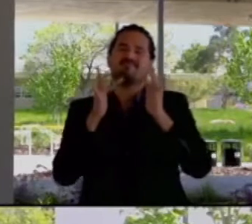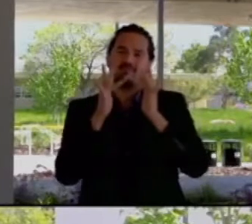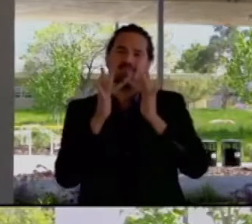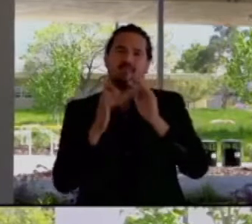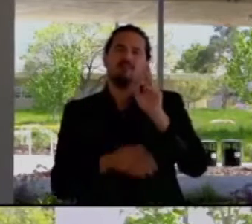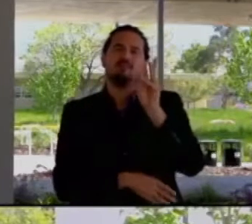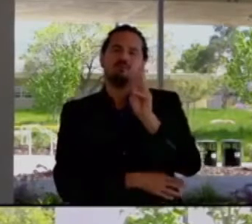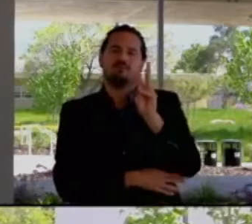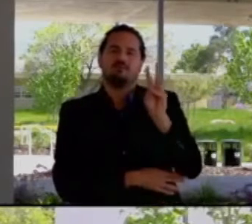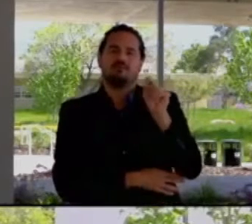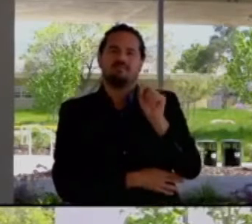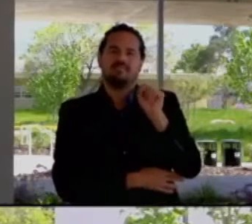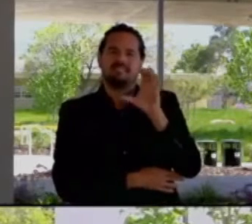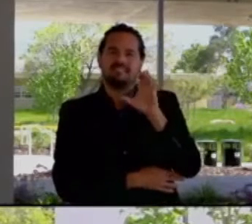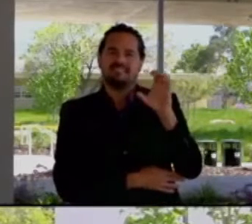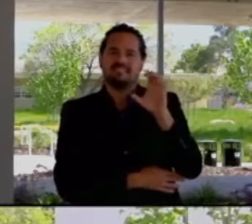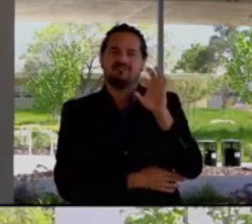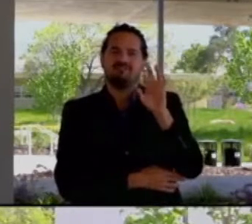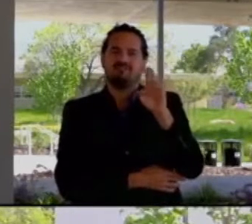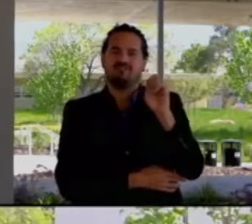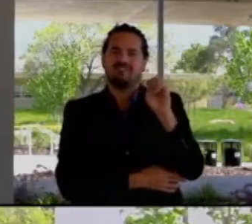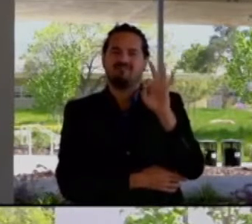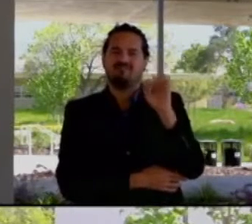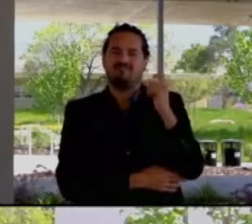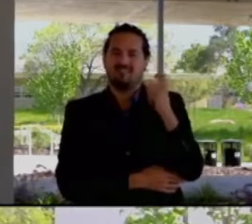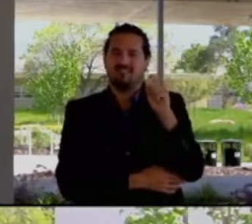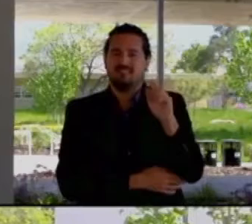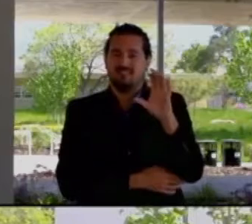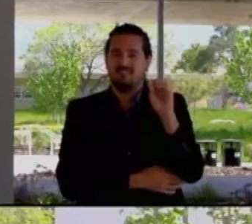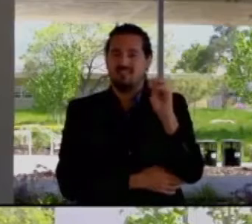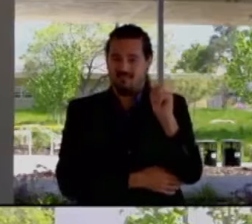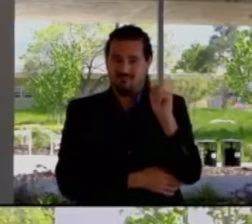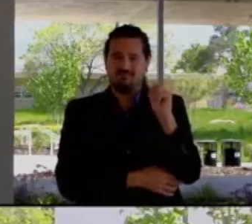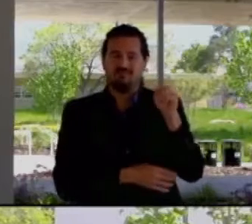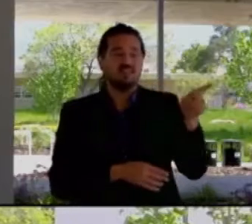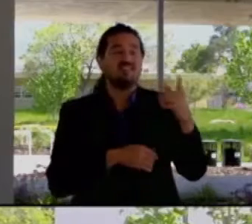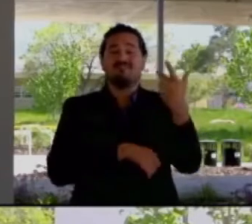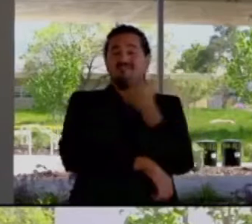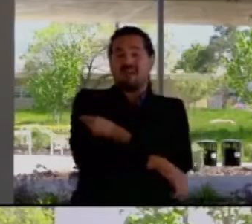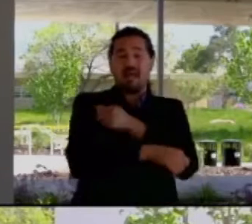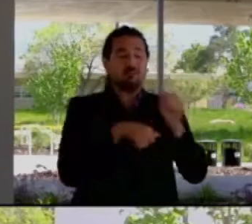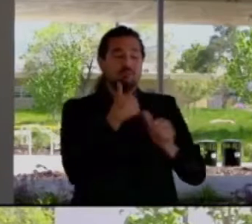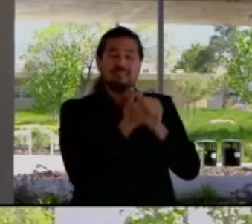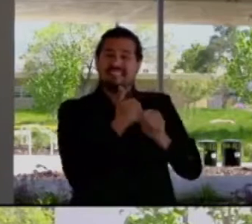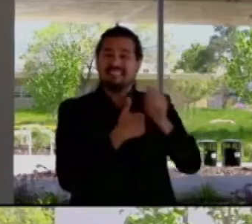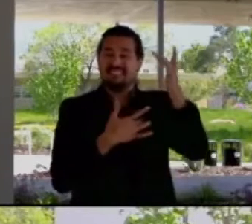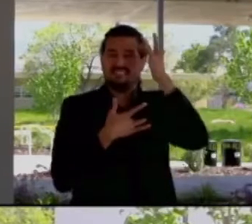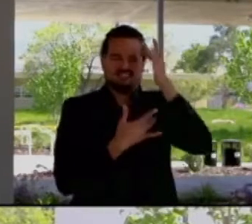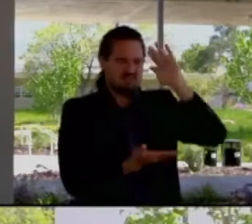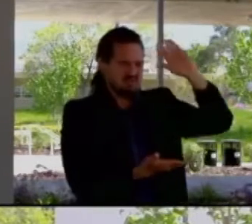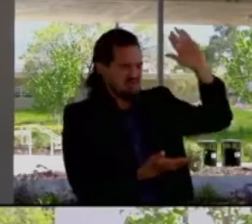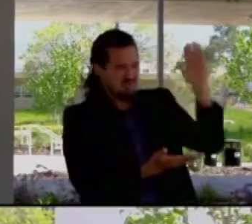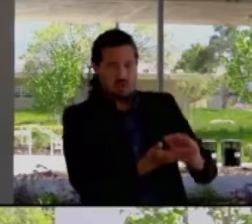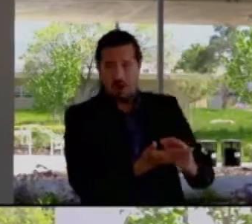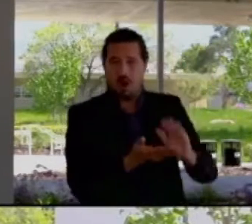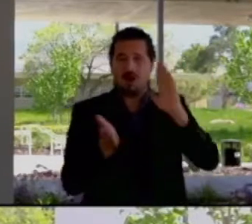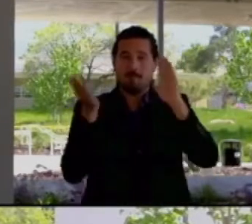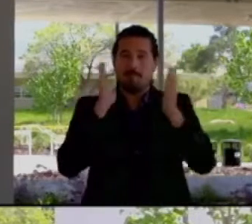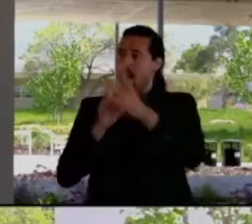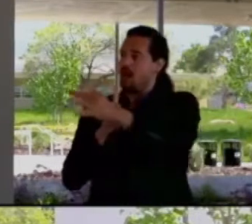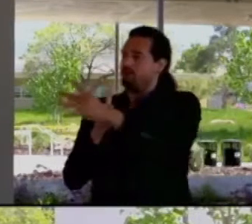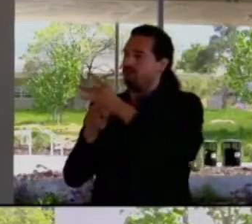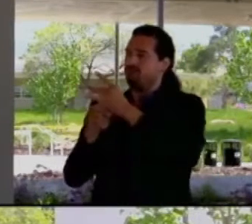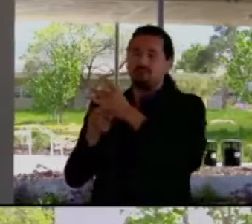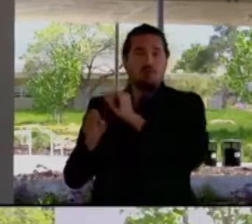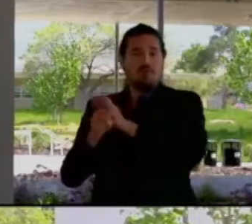we don't even know yet, made me and my family make a decision to support our son getting his vaccination.